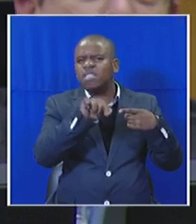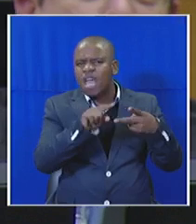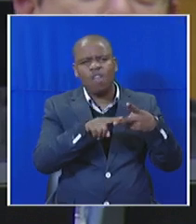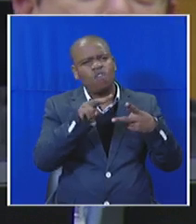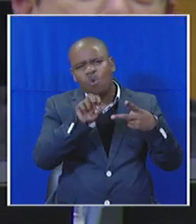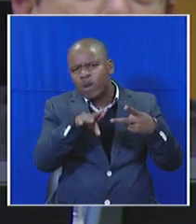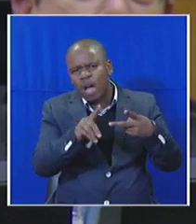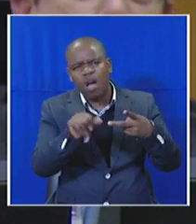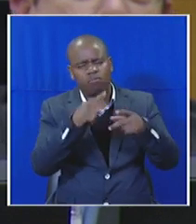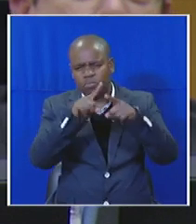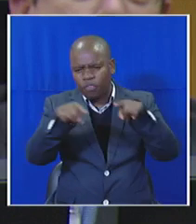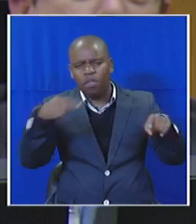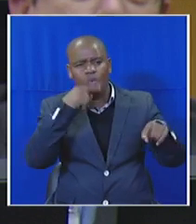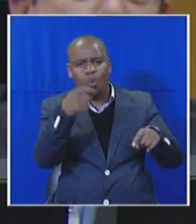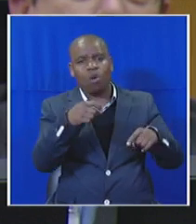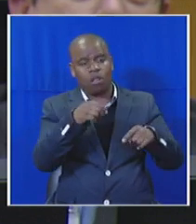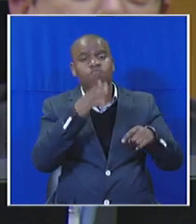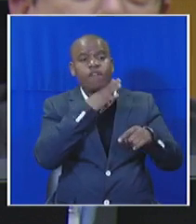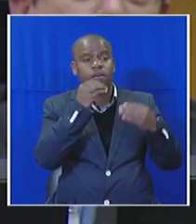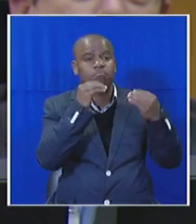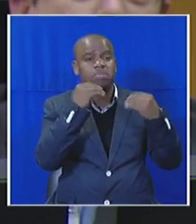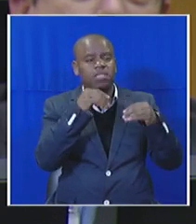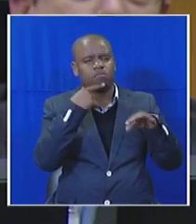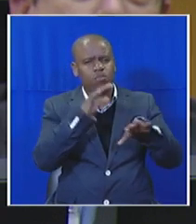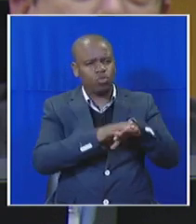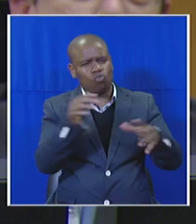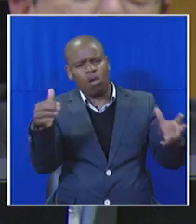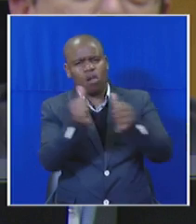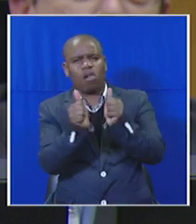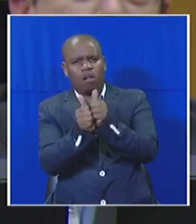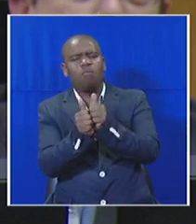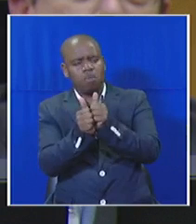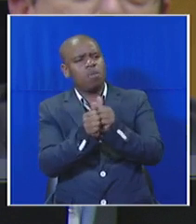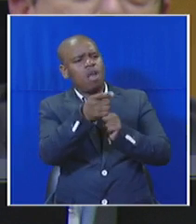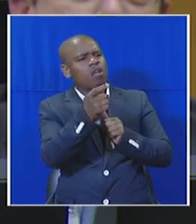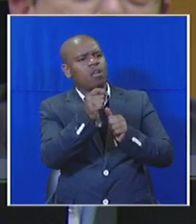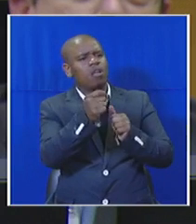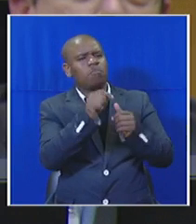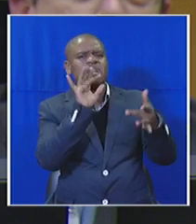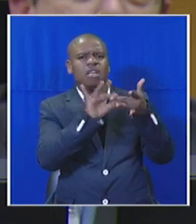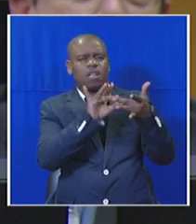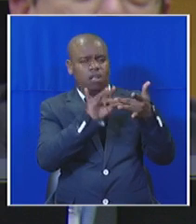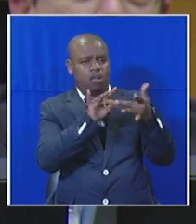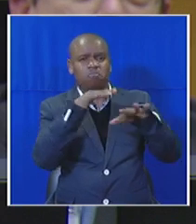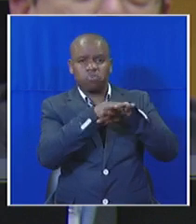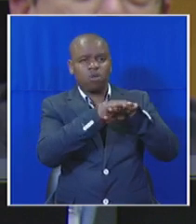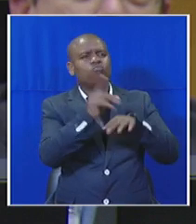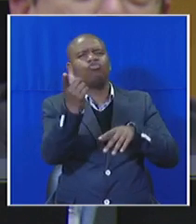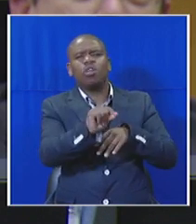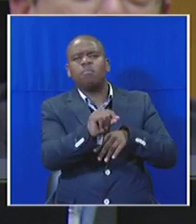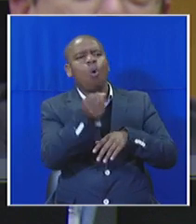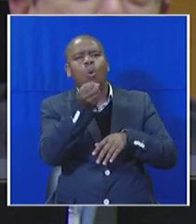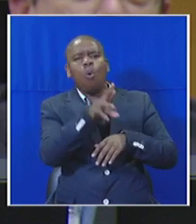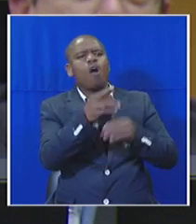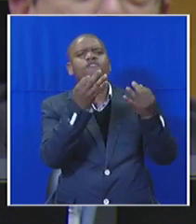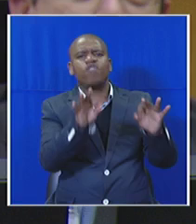infrastructure rollout program to ensure that they provide it either at a reduced rate or to roll it out free of charge in